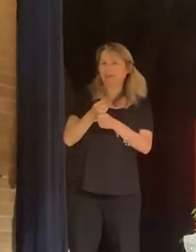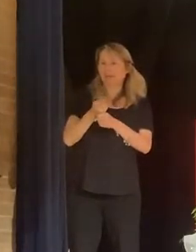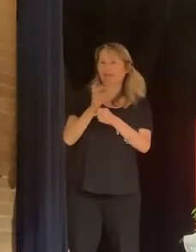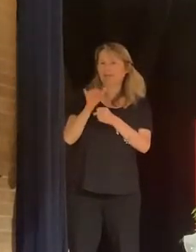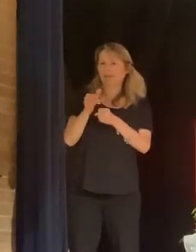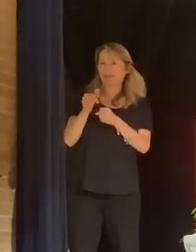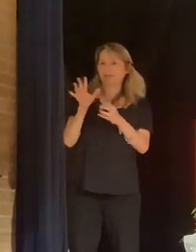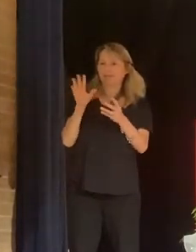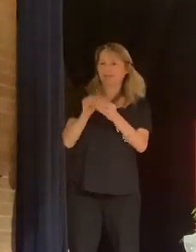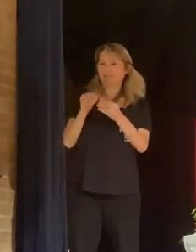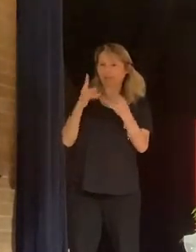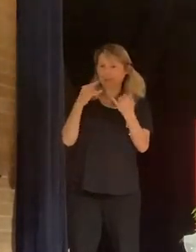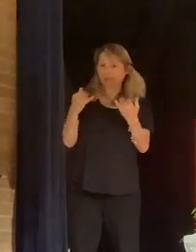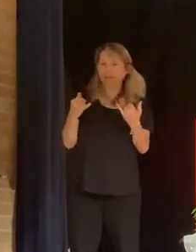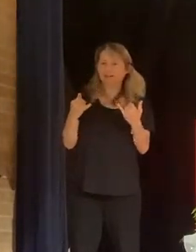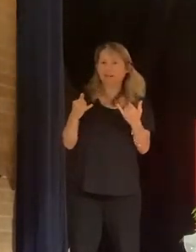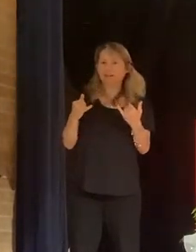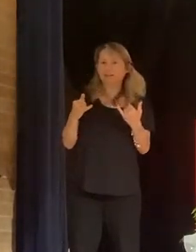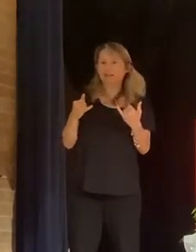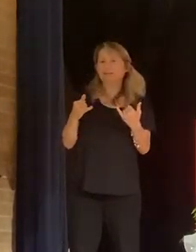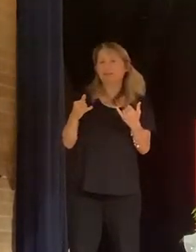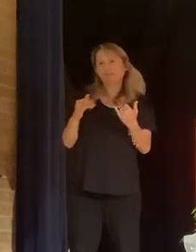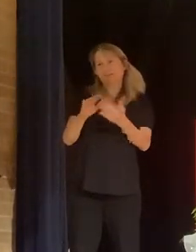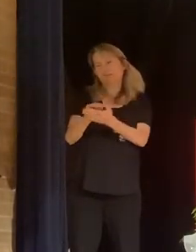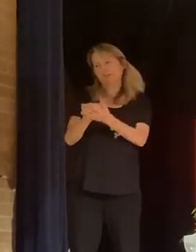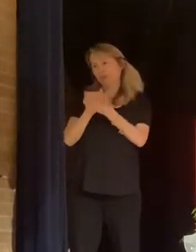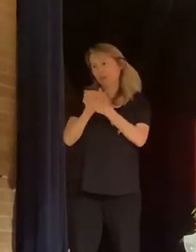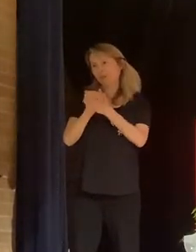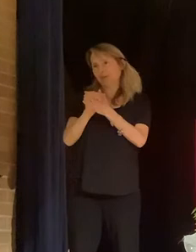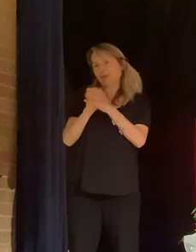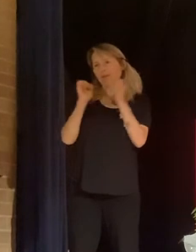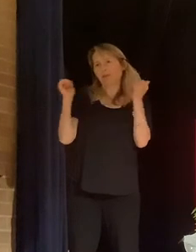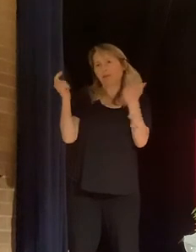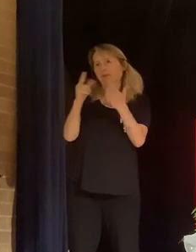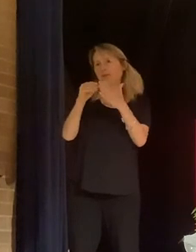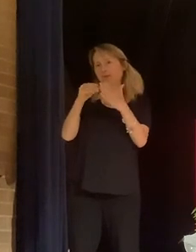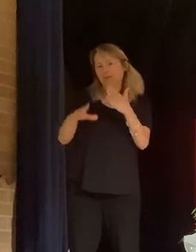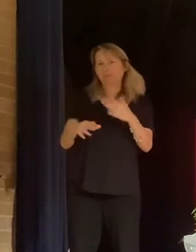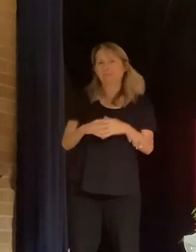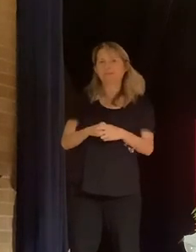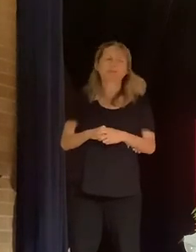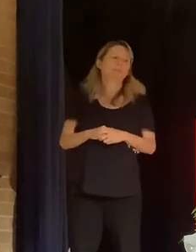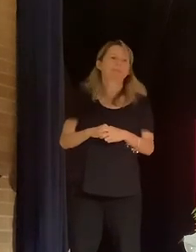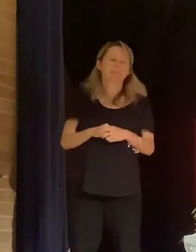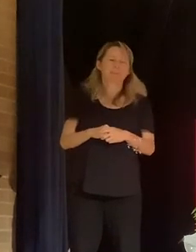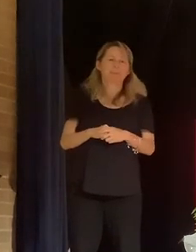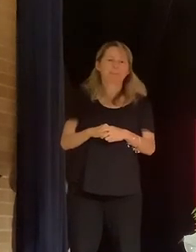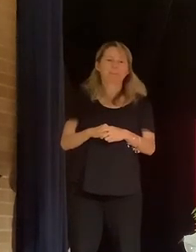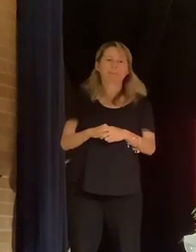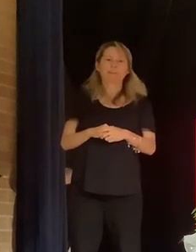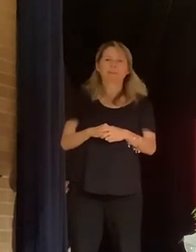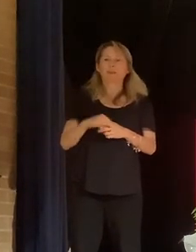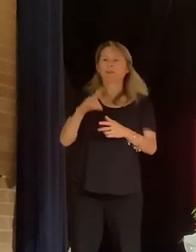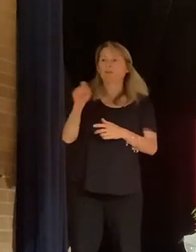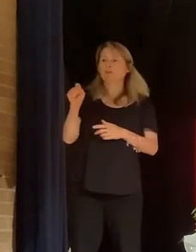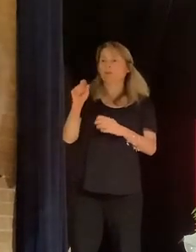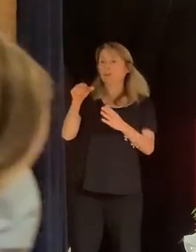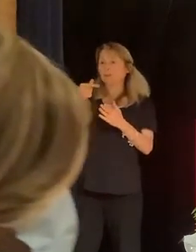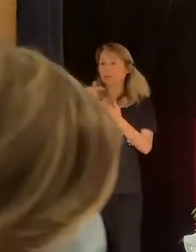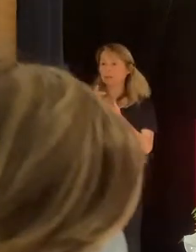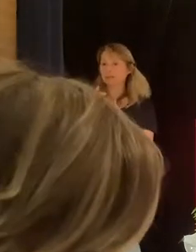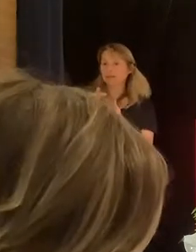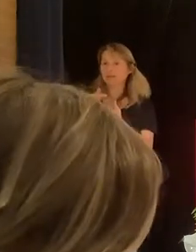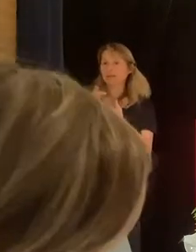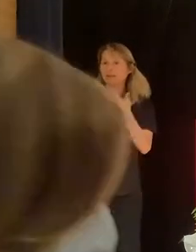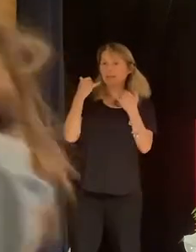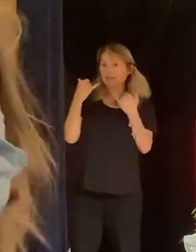tonight, and you have earned it. So a very big congratulations to every single one of you. Drewry graduates, you are